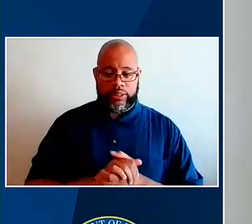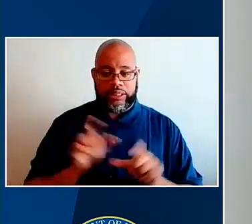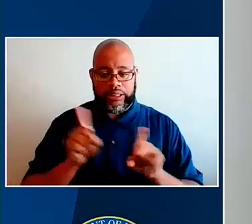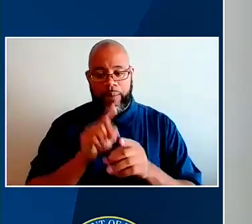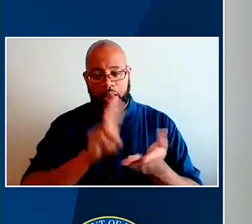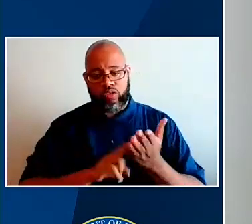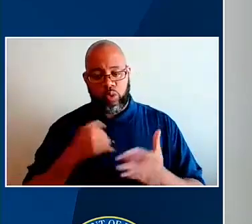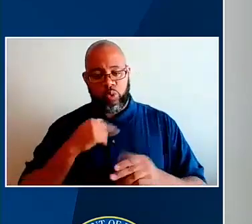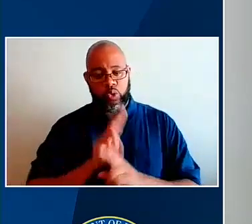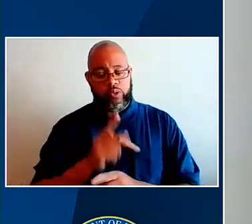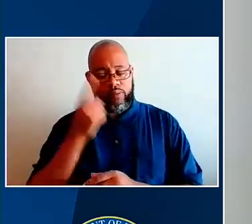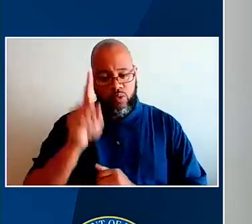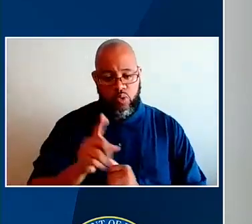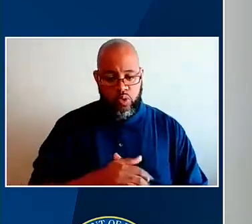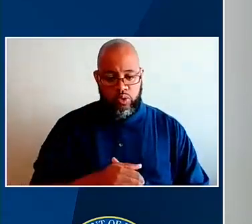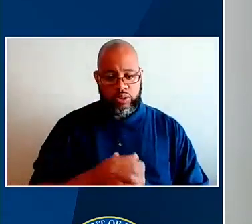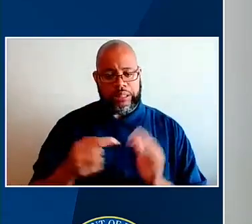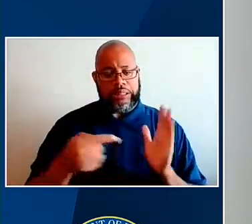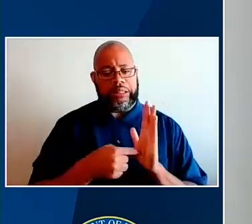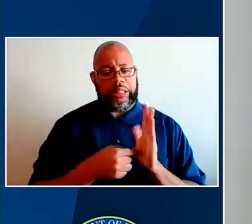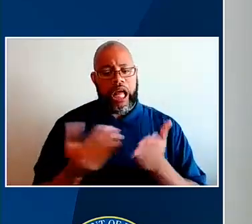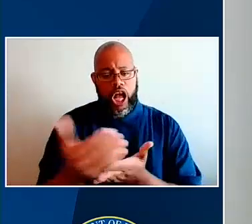that we use for debt collections.